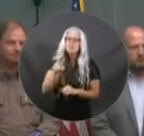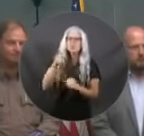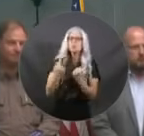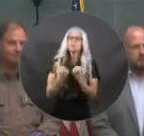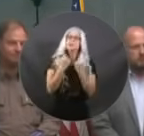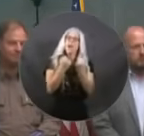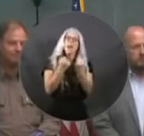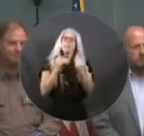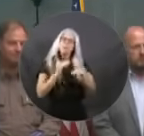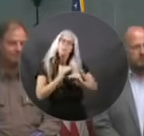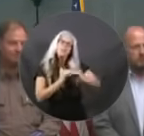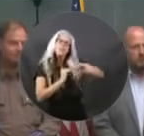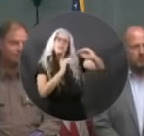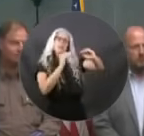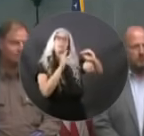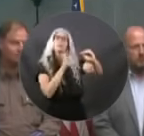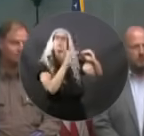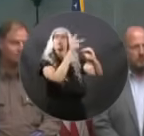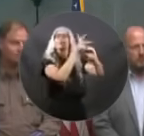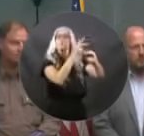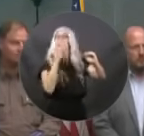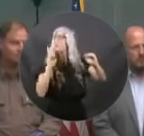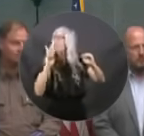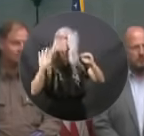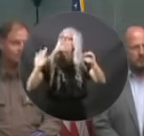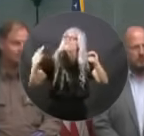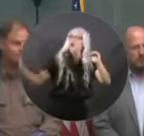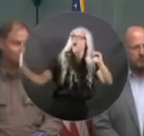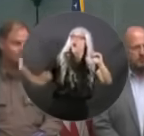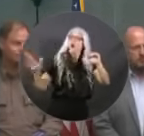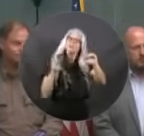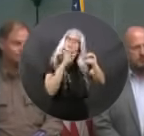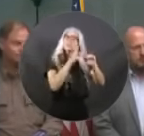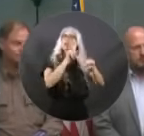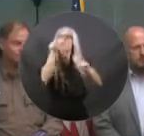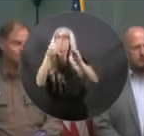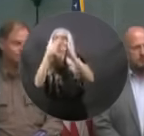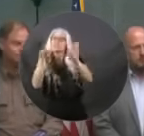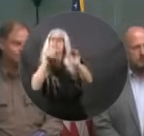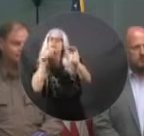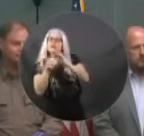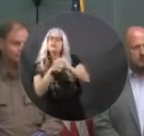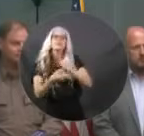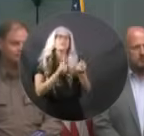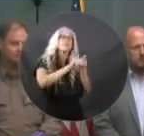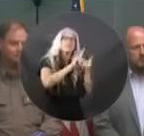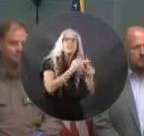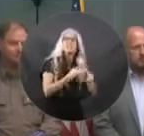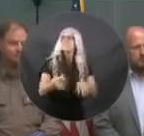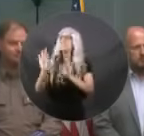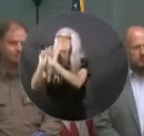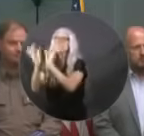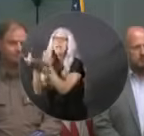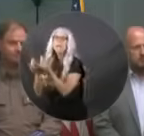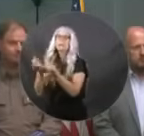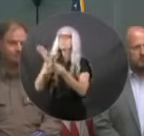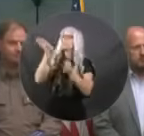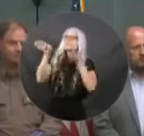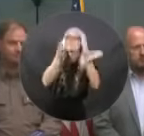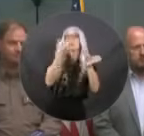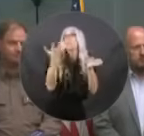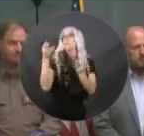house, hotels, any of that will work. A lot of times you can do that within your own county, but you certainly are thinking more